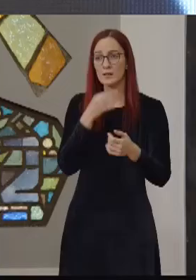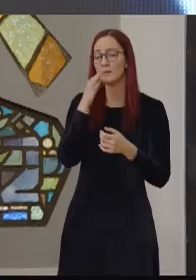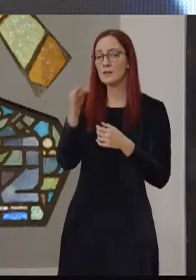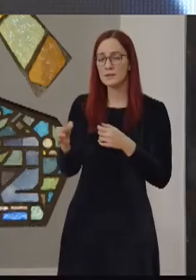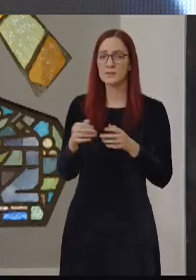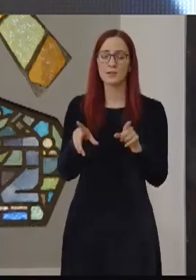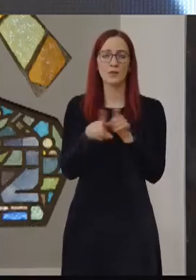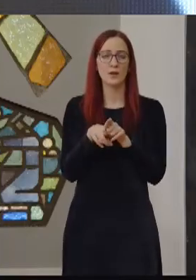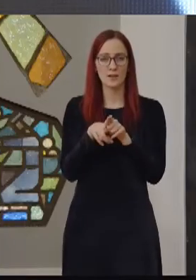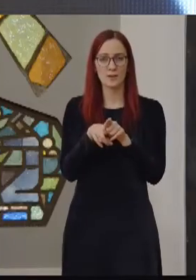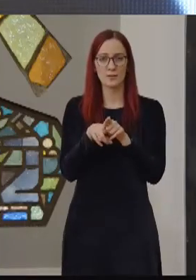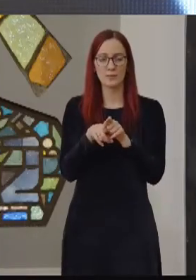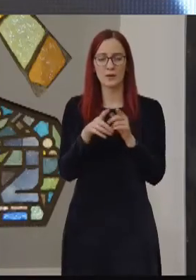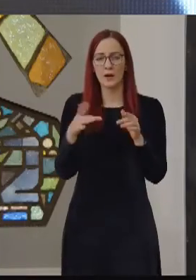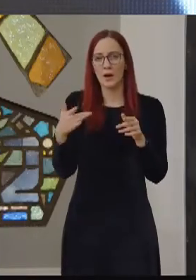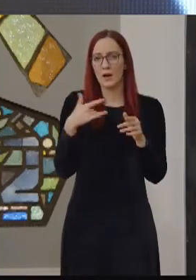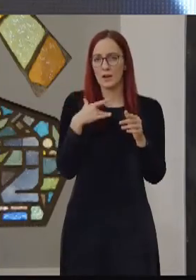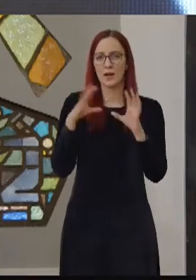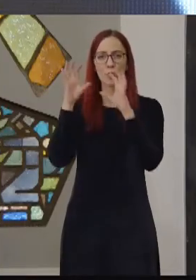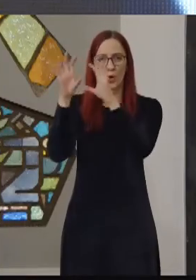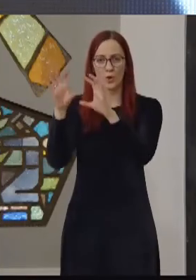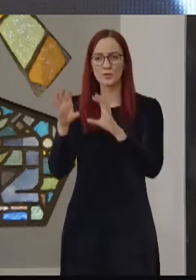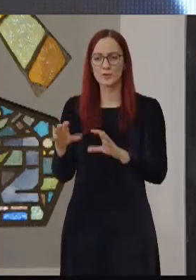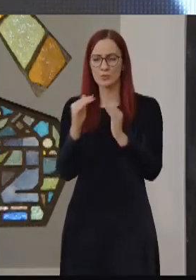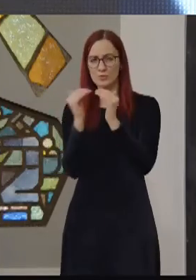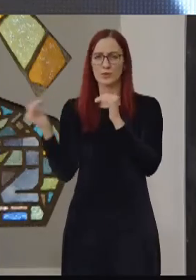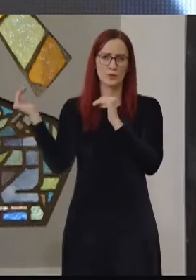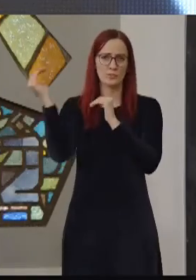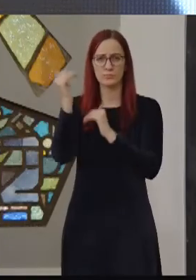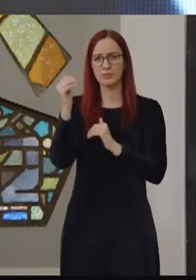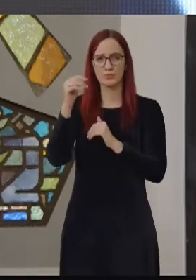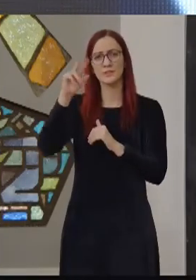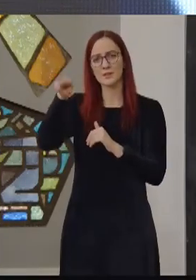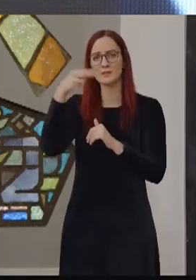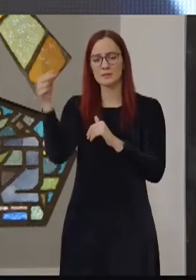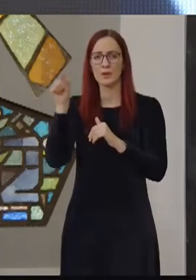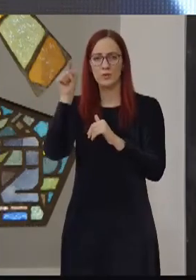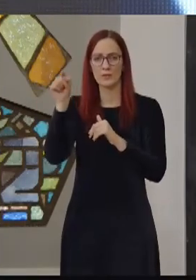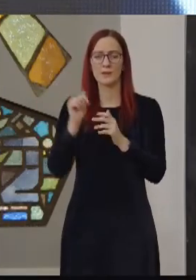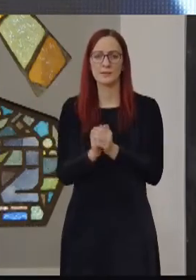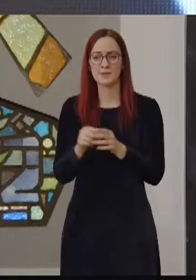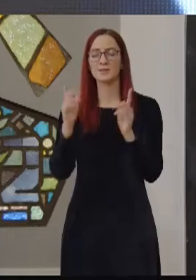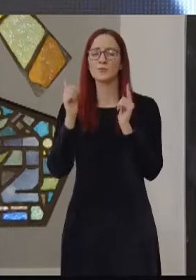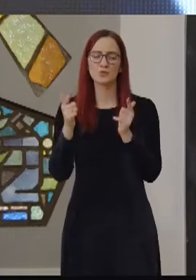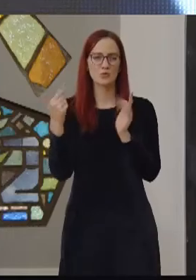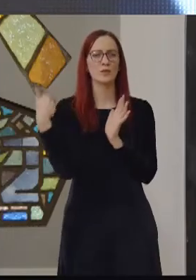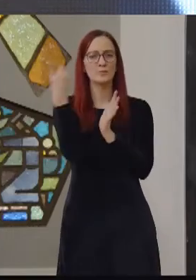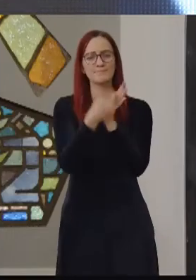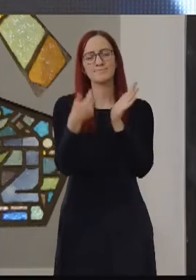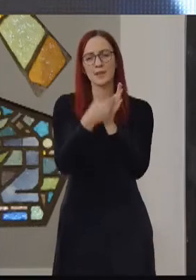the expert committee that looks over the ratification of the committee,